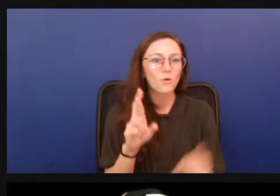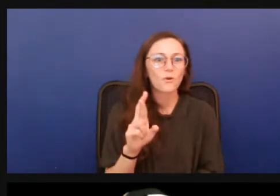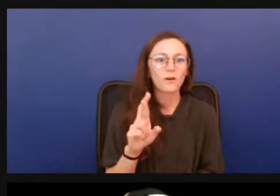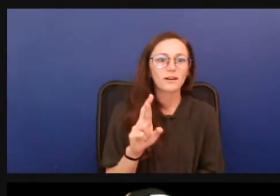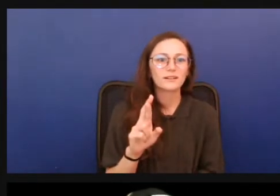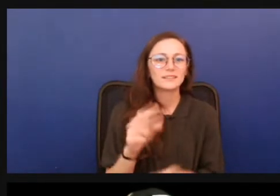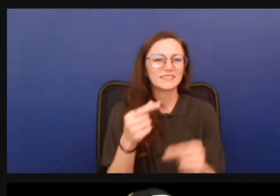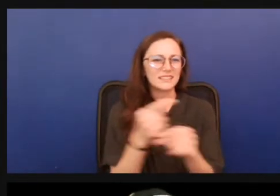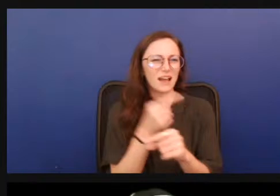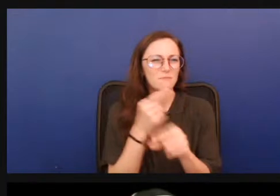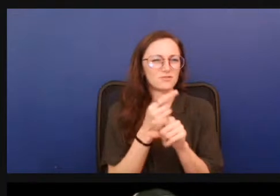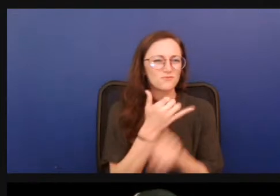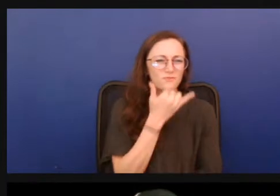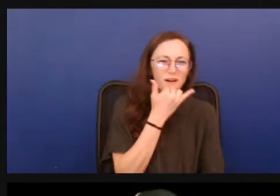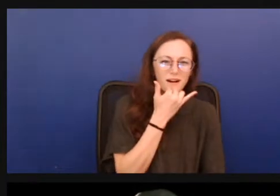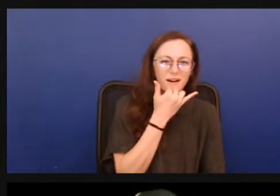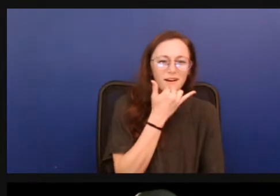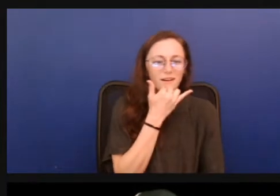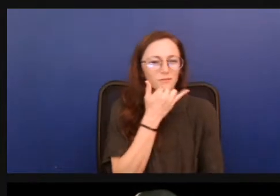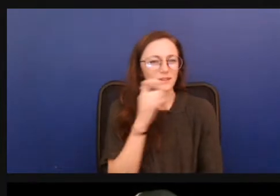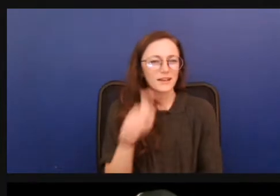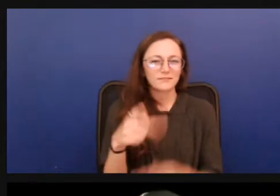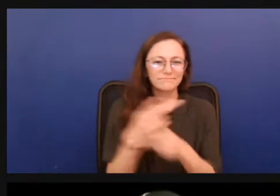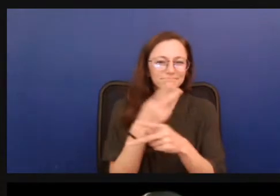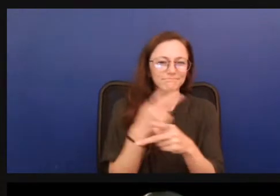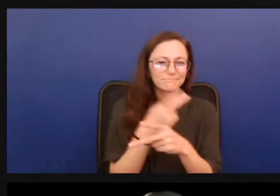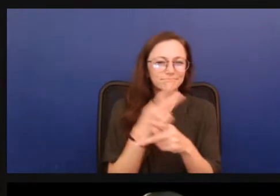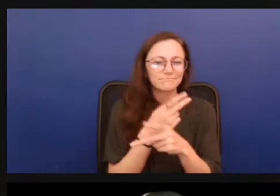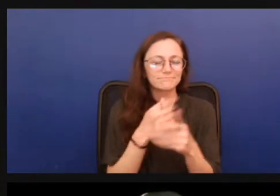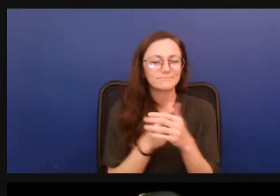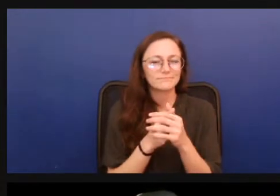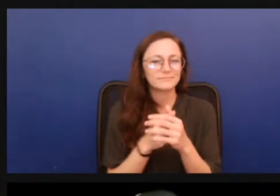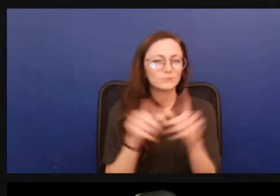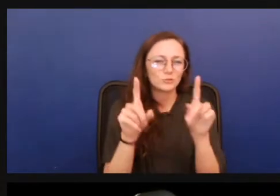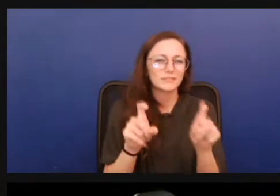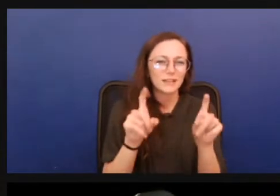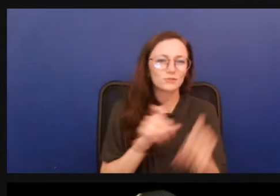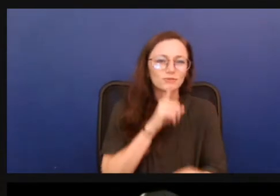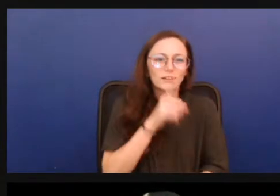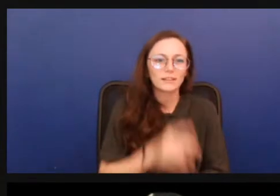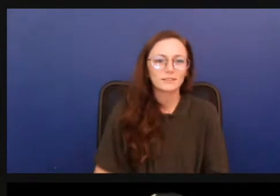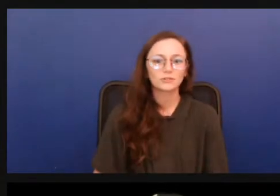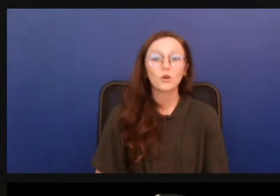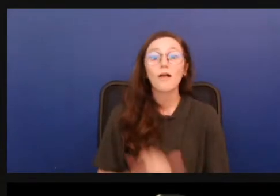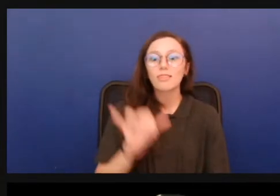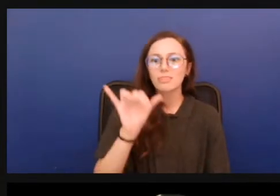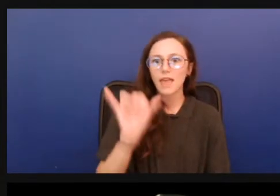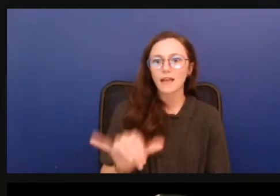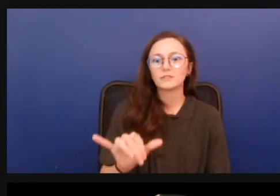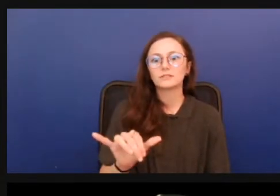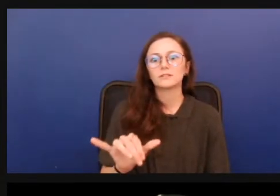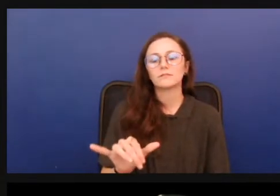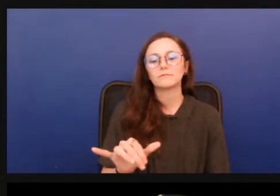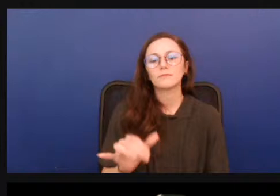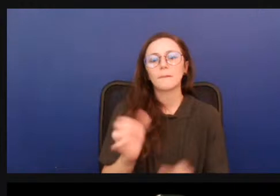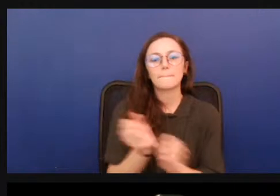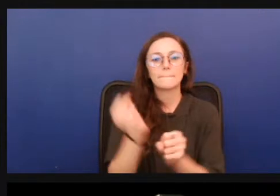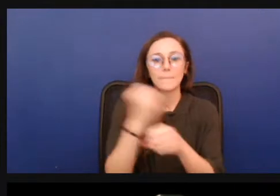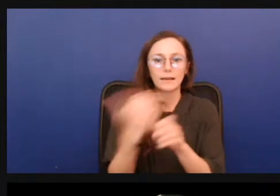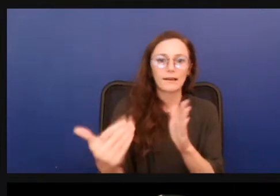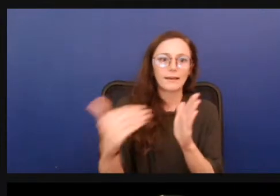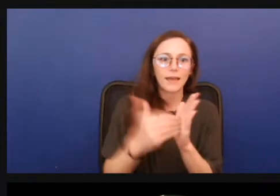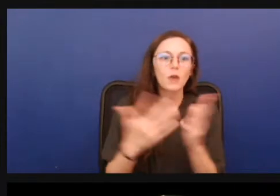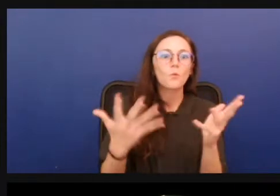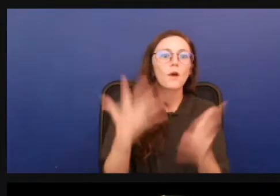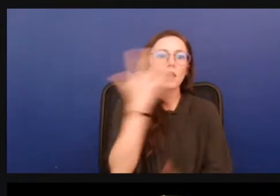and your movement wrong? This is a good test. So here's a reconstruction, right, of what it looked like before, and the dashed lines are where the faults